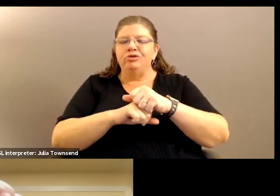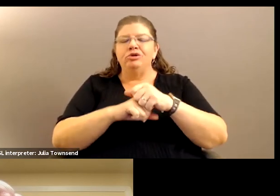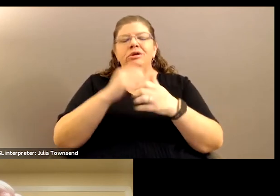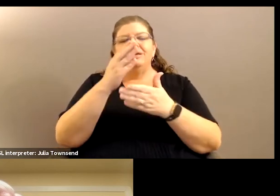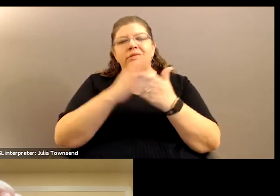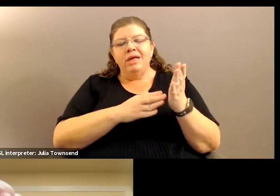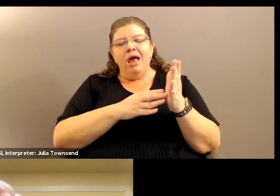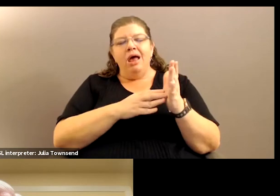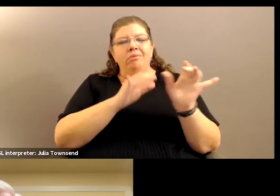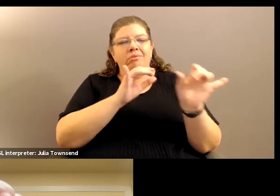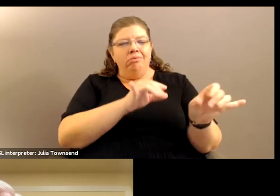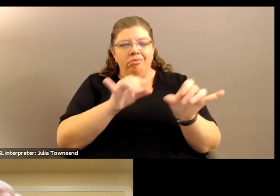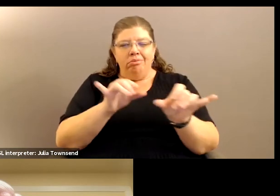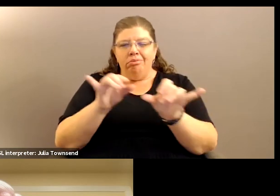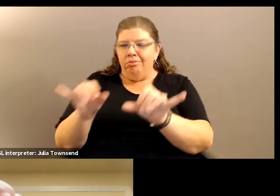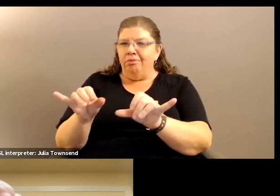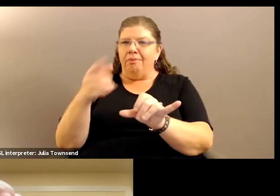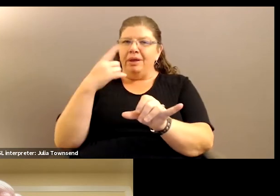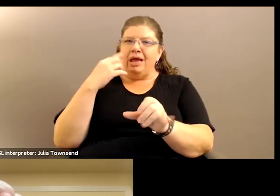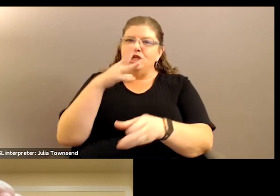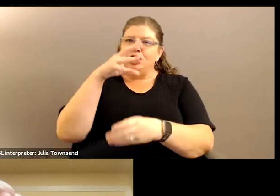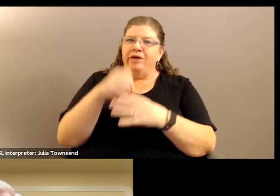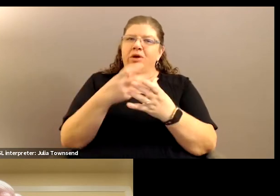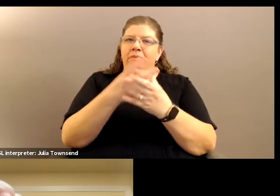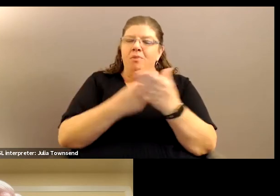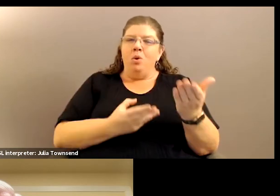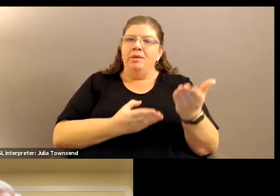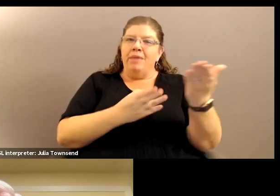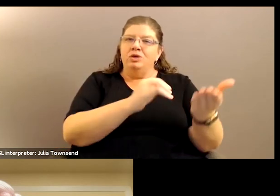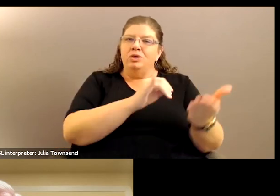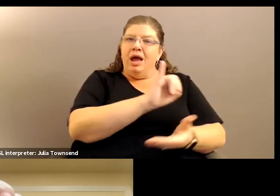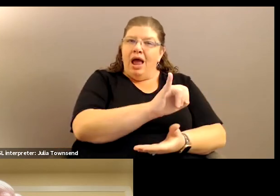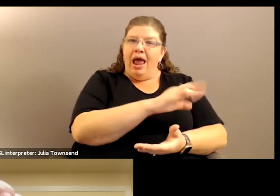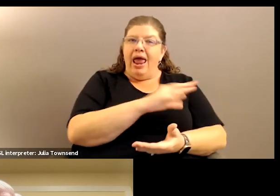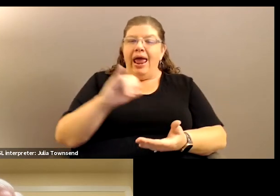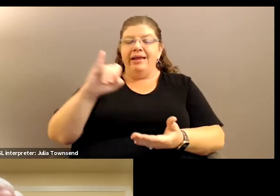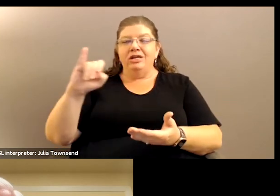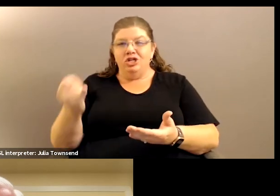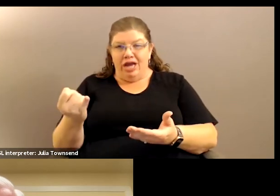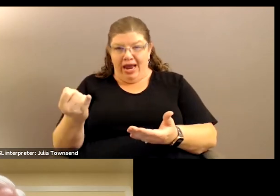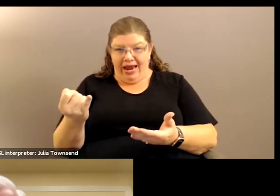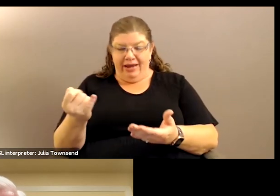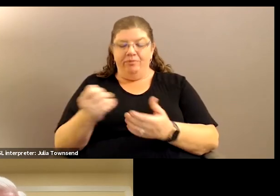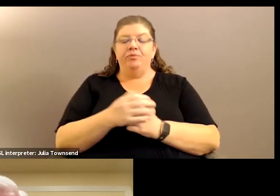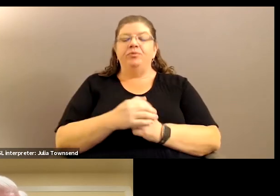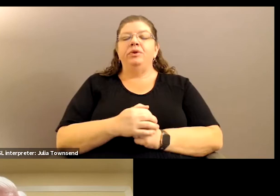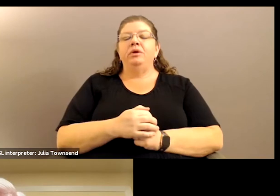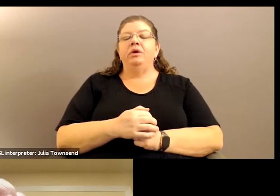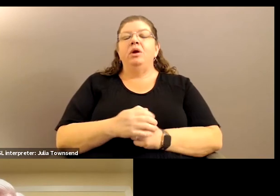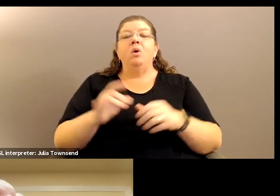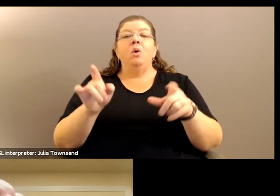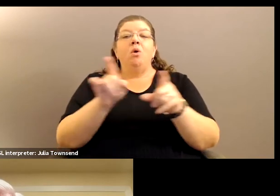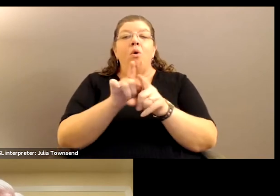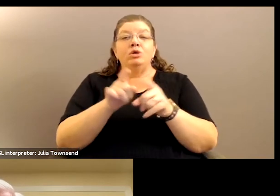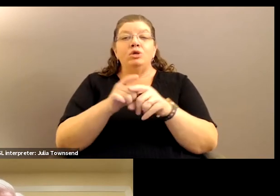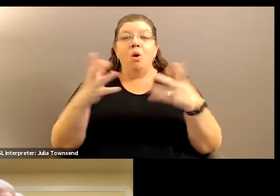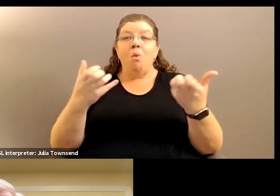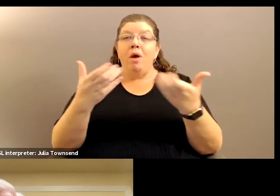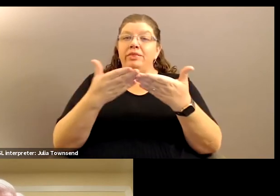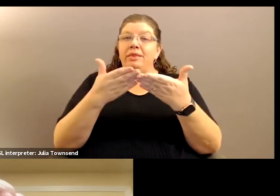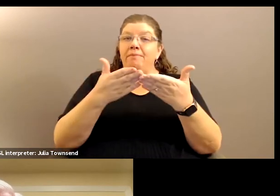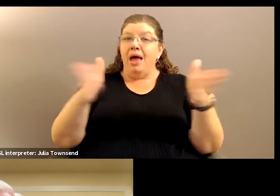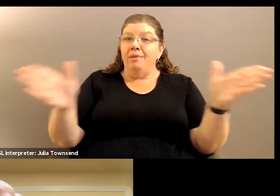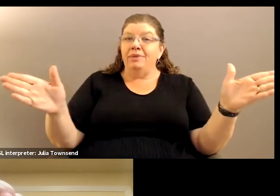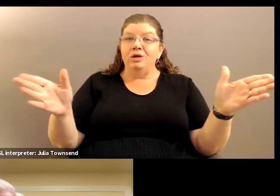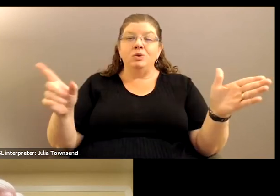replication because we're covering both measures i and j and we also want the public to